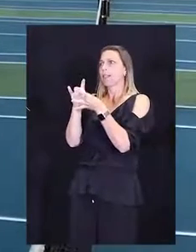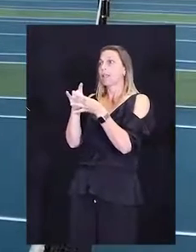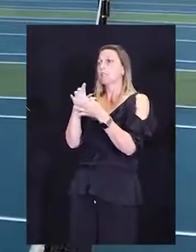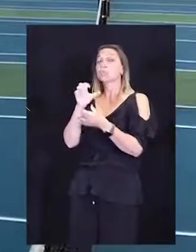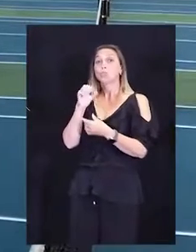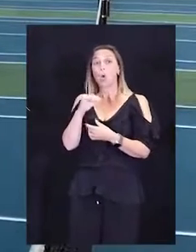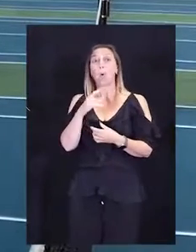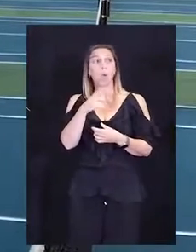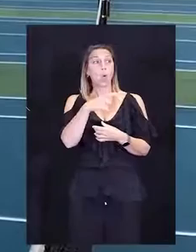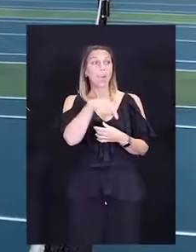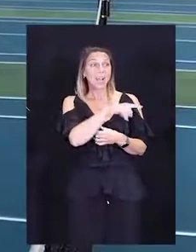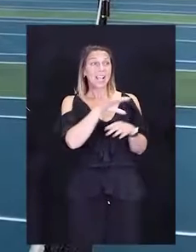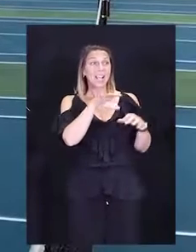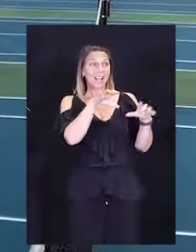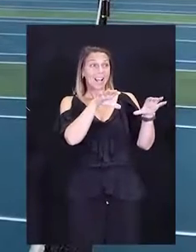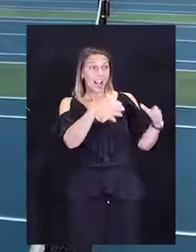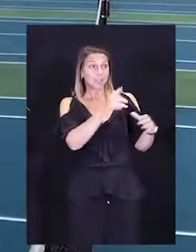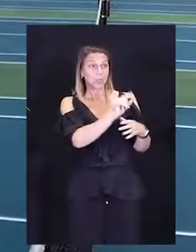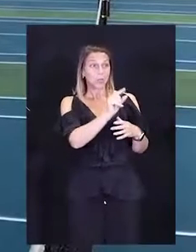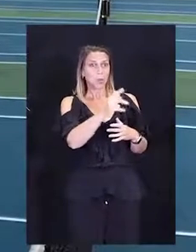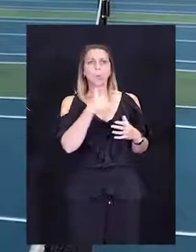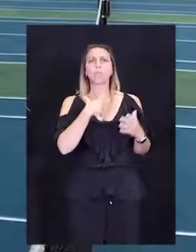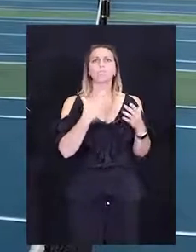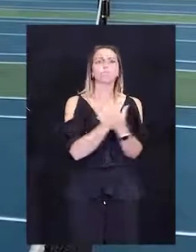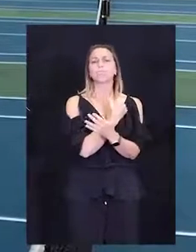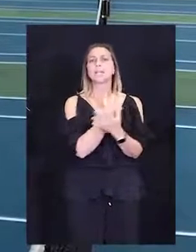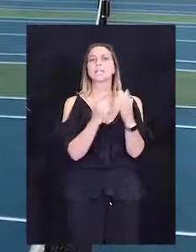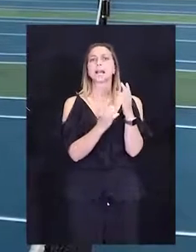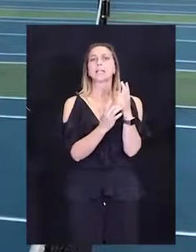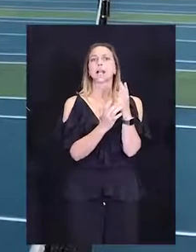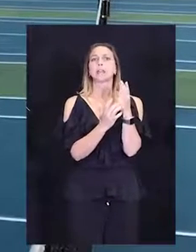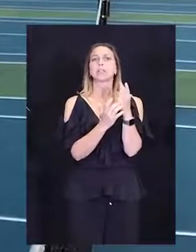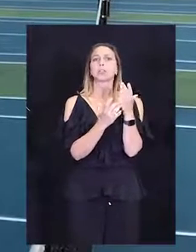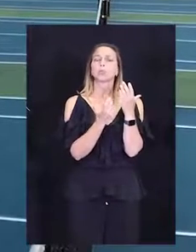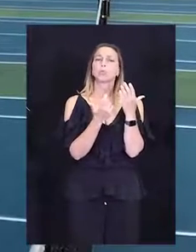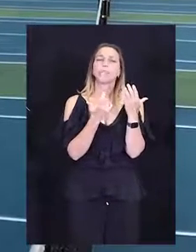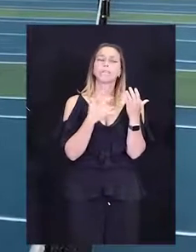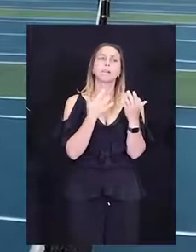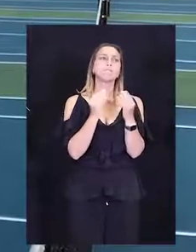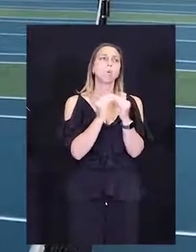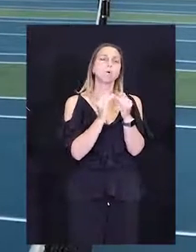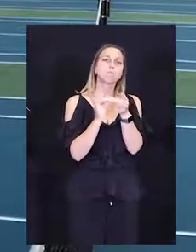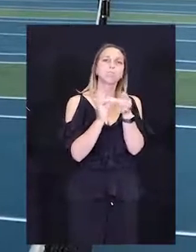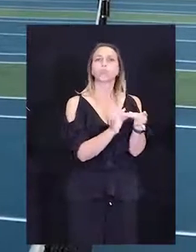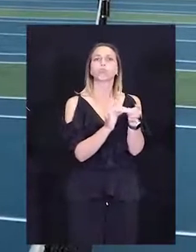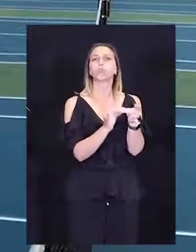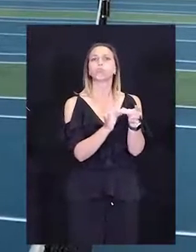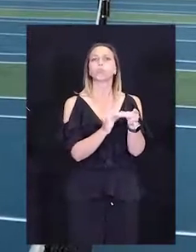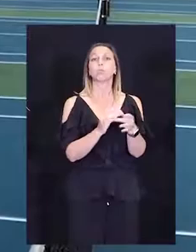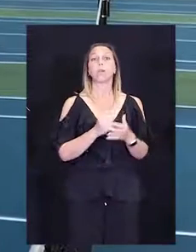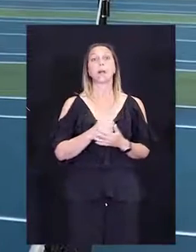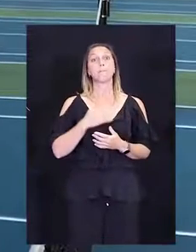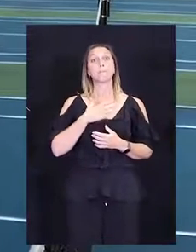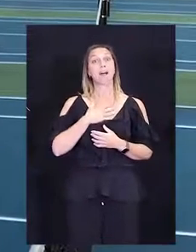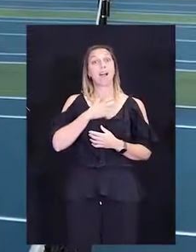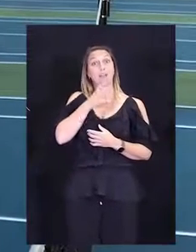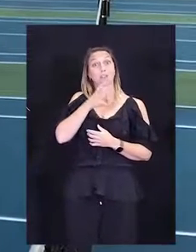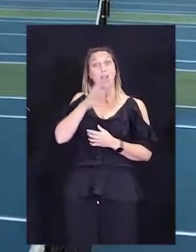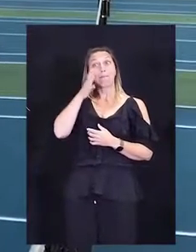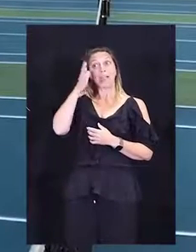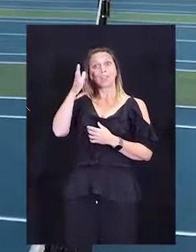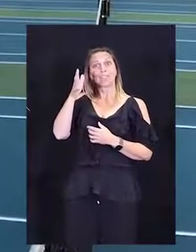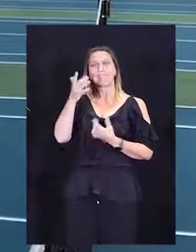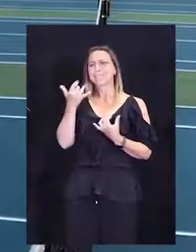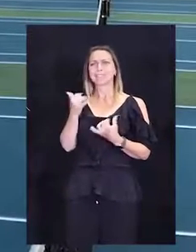isolation, we have utilized technology to continue and even improve upon our day-to-day operations. Who would have imagined that my grandparents,